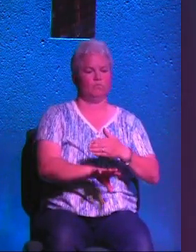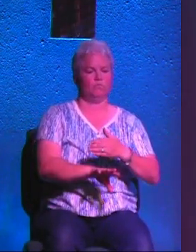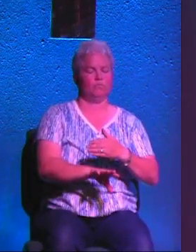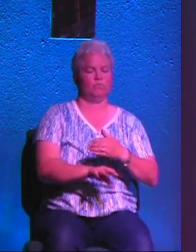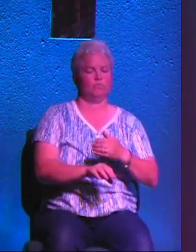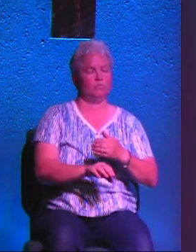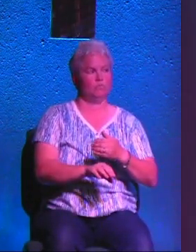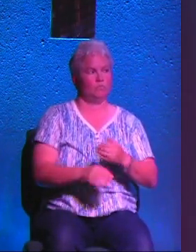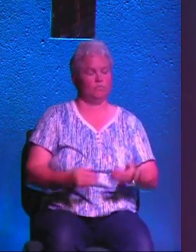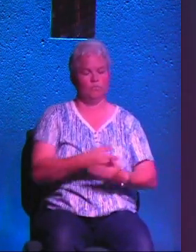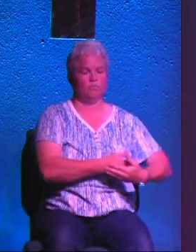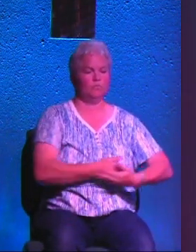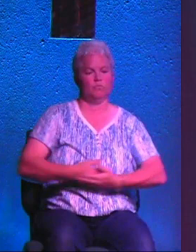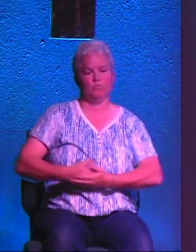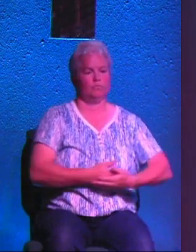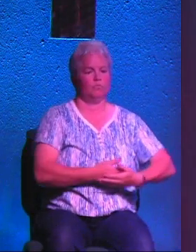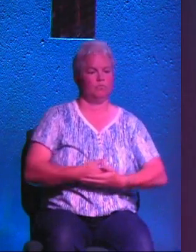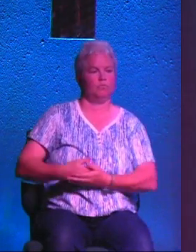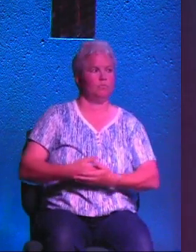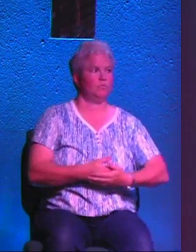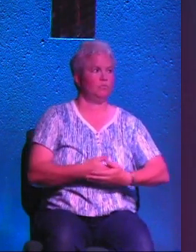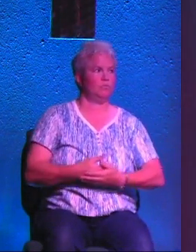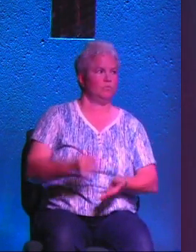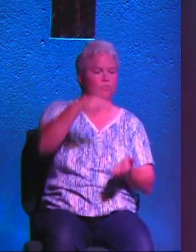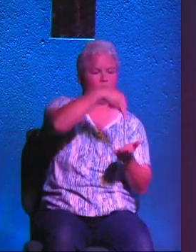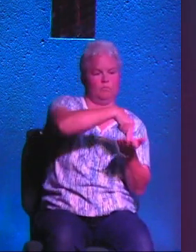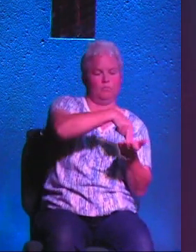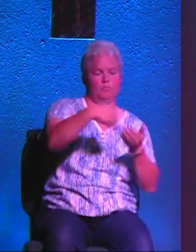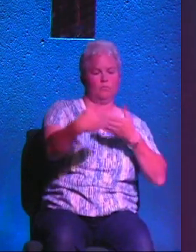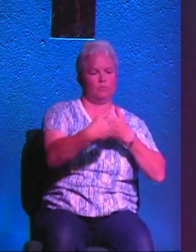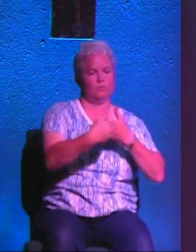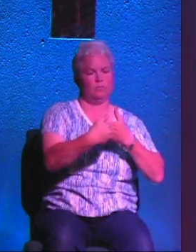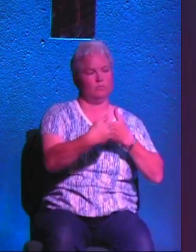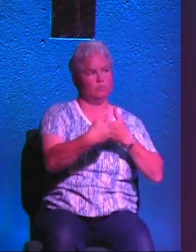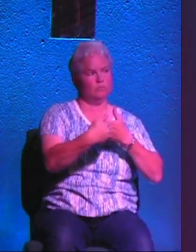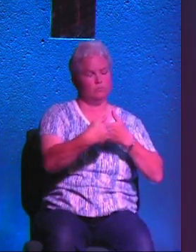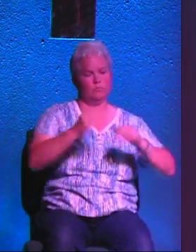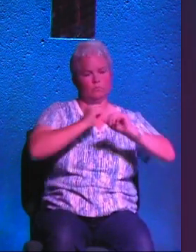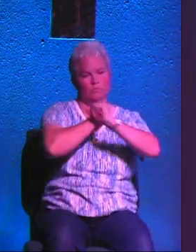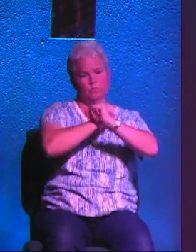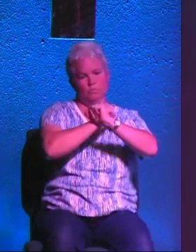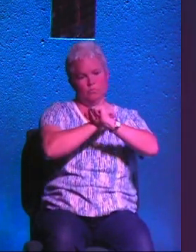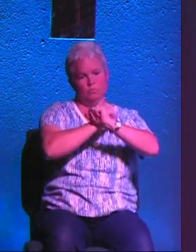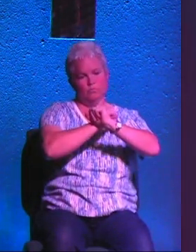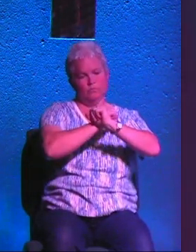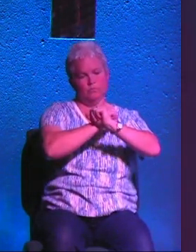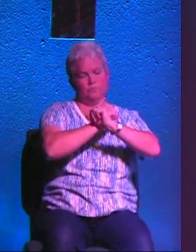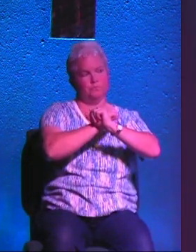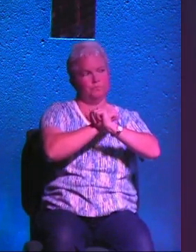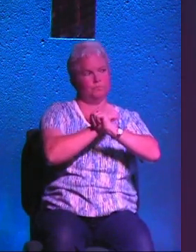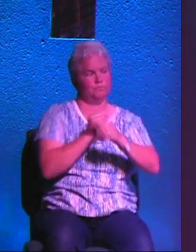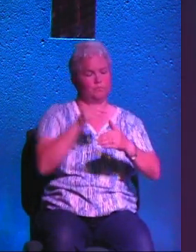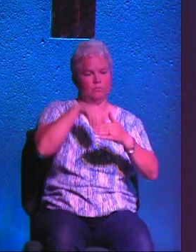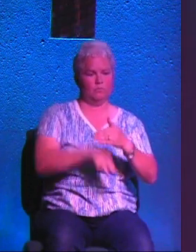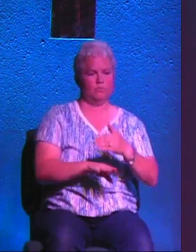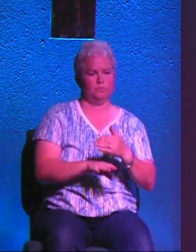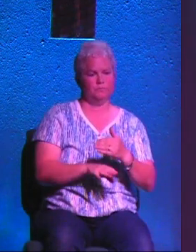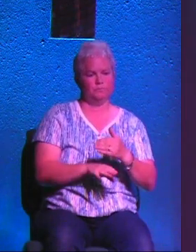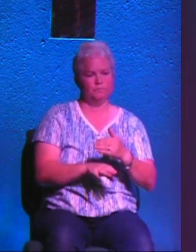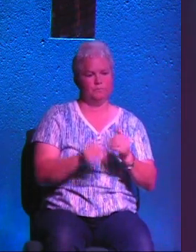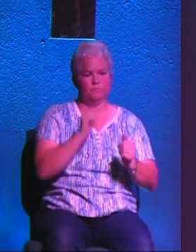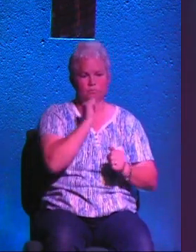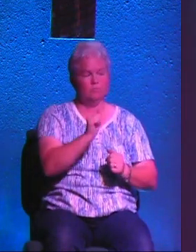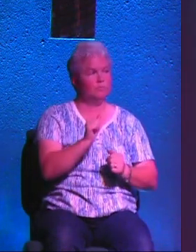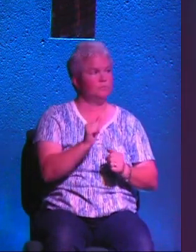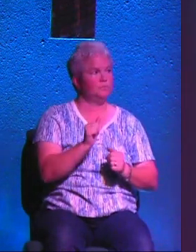believers, we're really pretty much mandated to stand against that and protect those who can't protect themselves. That's very much what